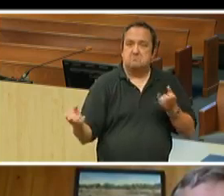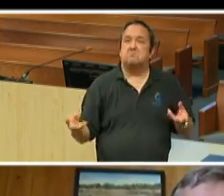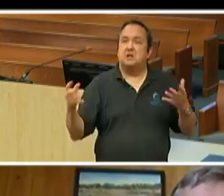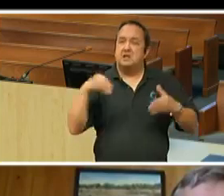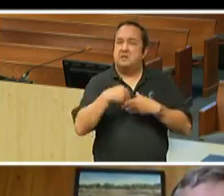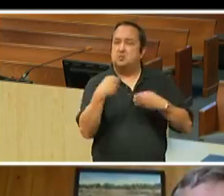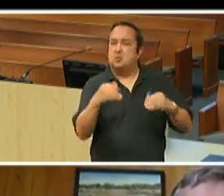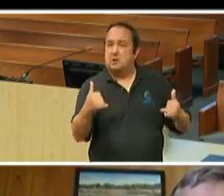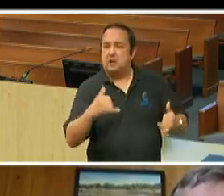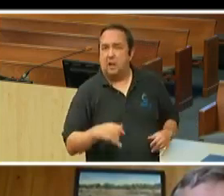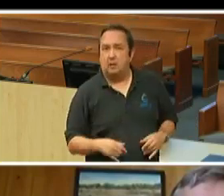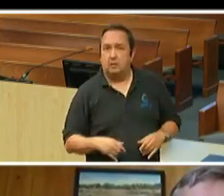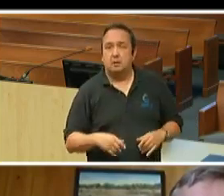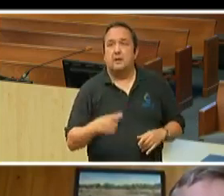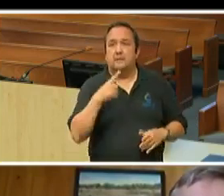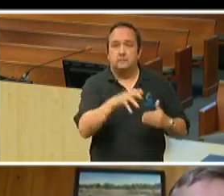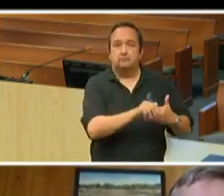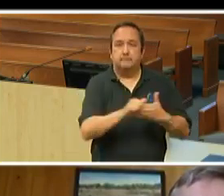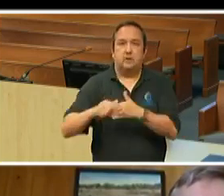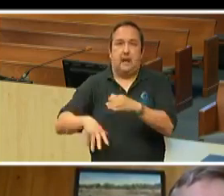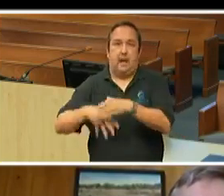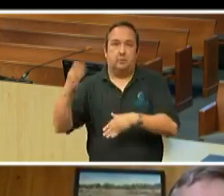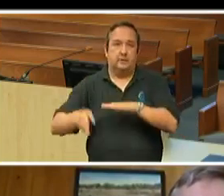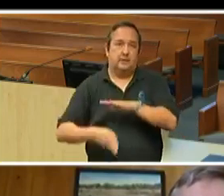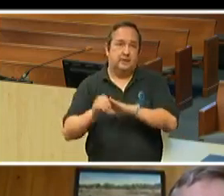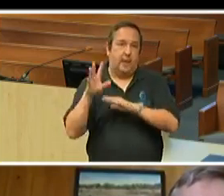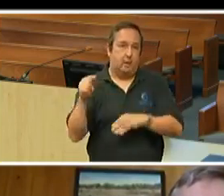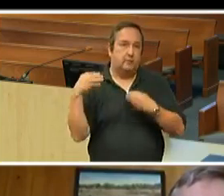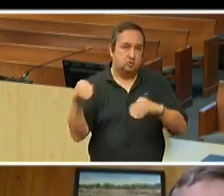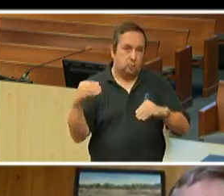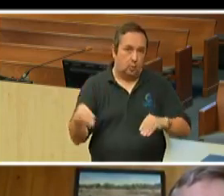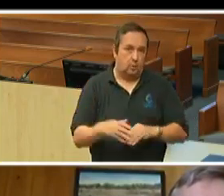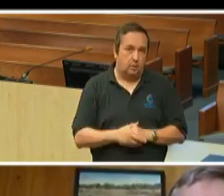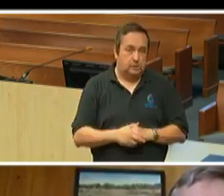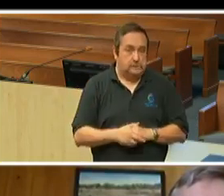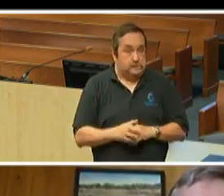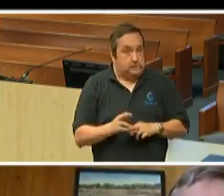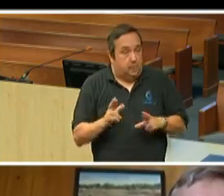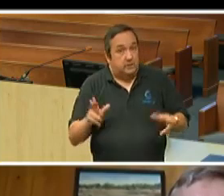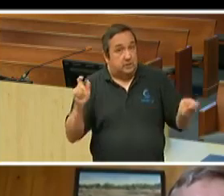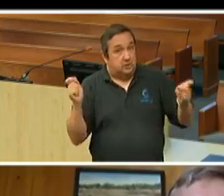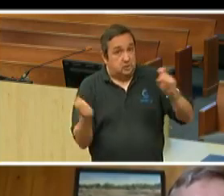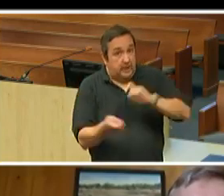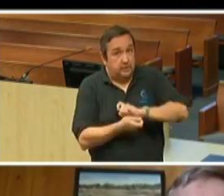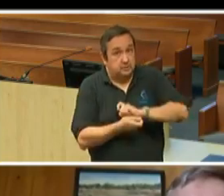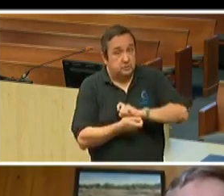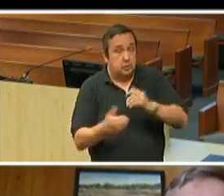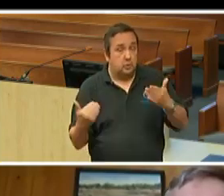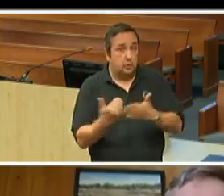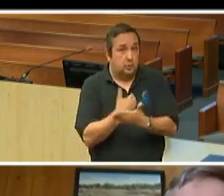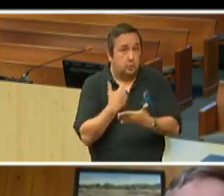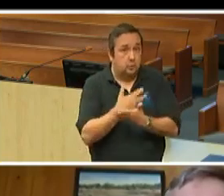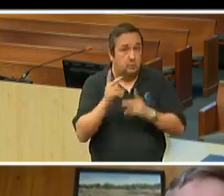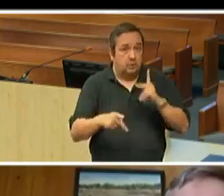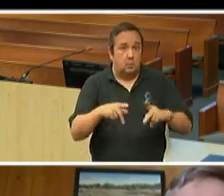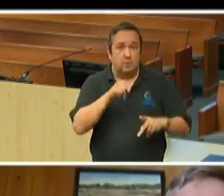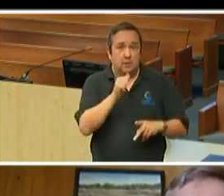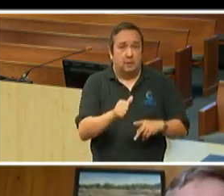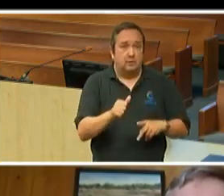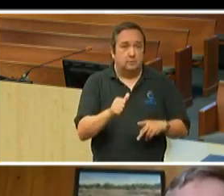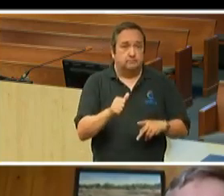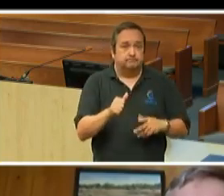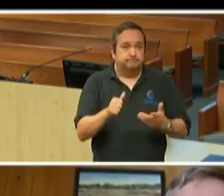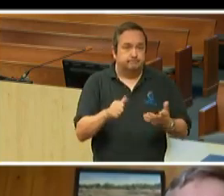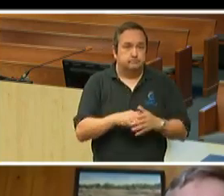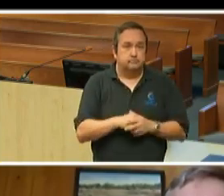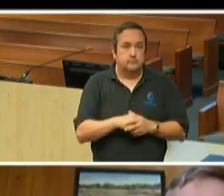in the store and was escorted out. Hopefully that's changed since then, since it was new and people were not